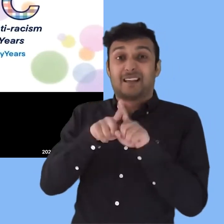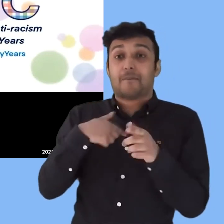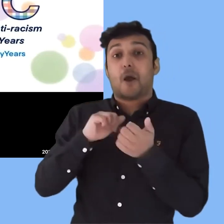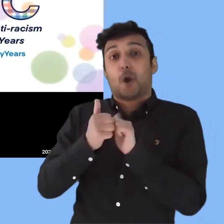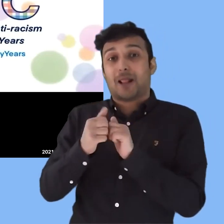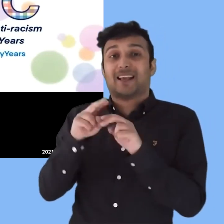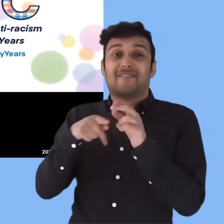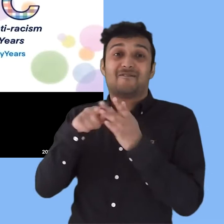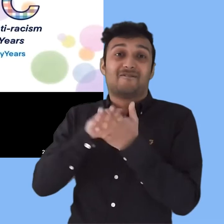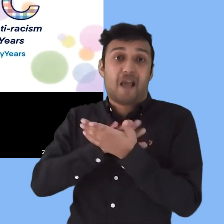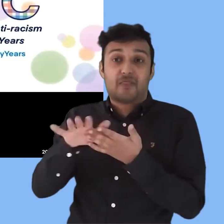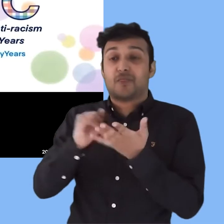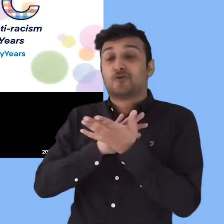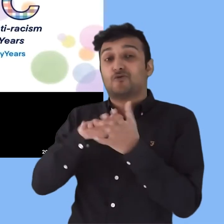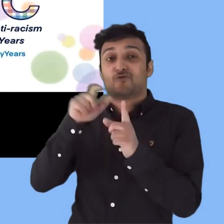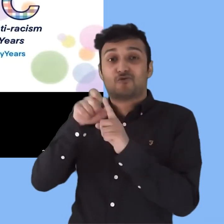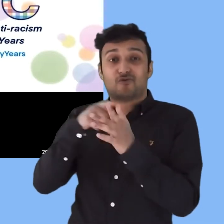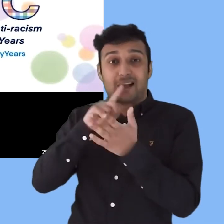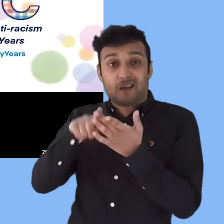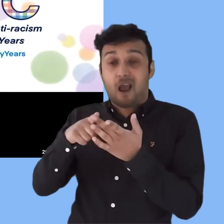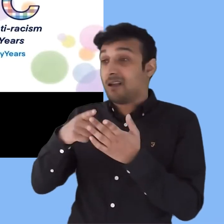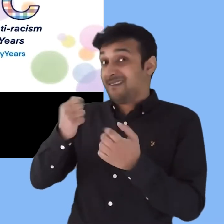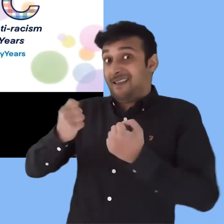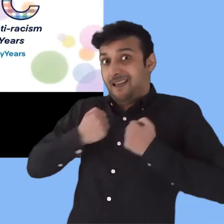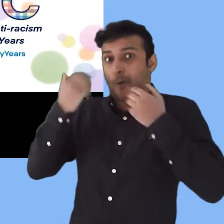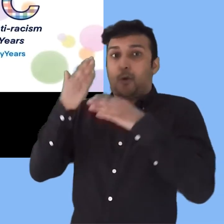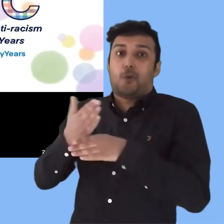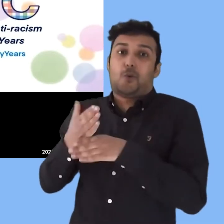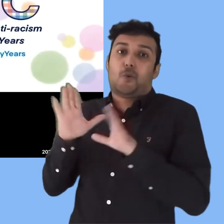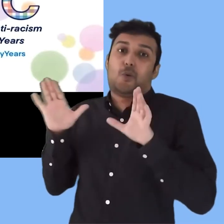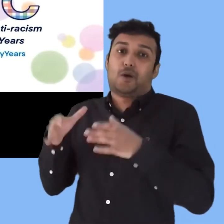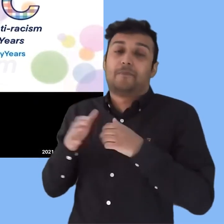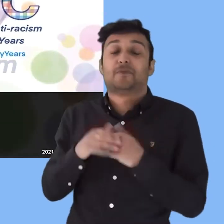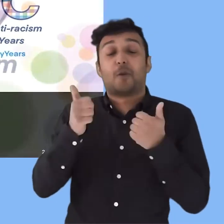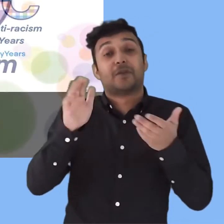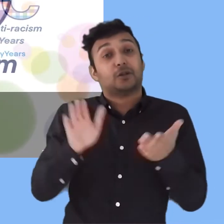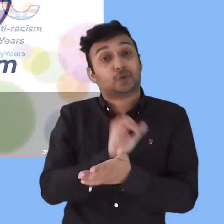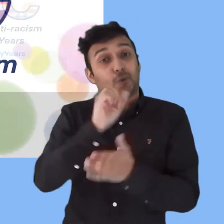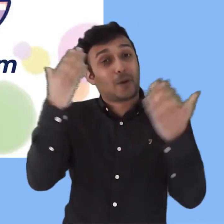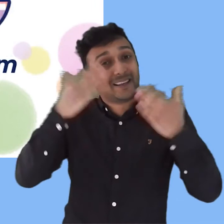fantastic rest of the evening, and thank you so much for joining us today. Take care.